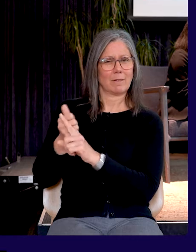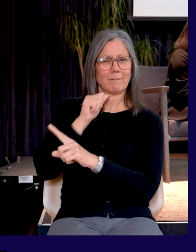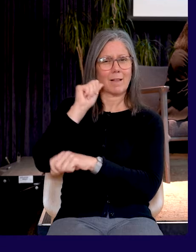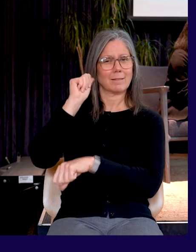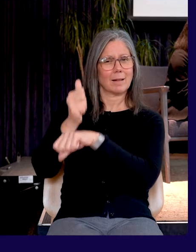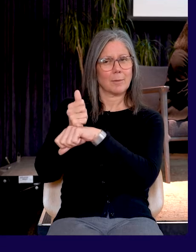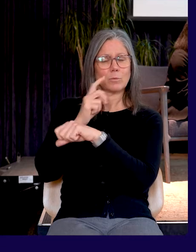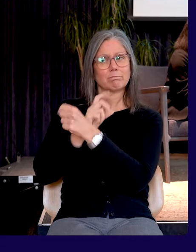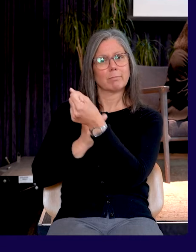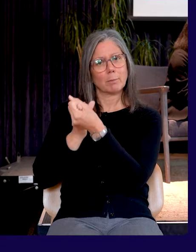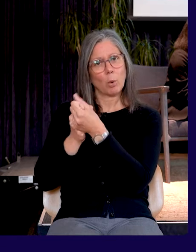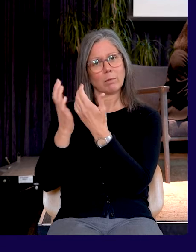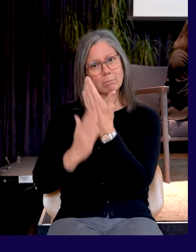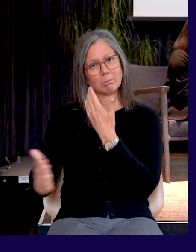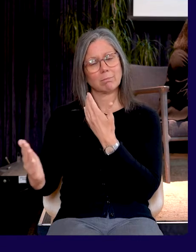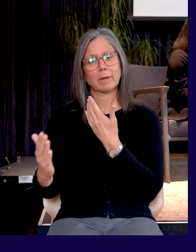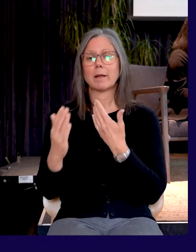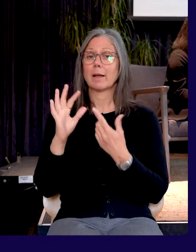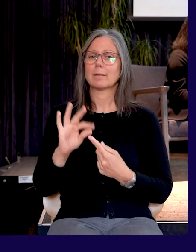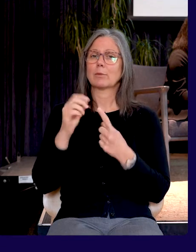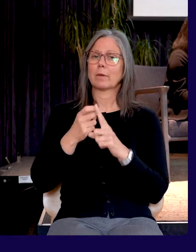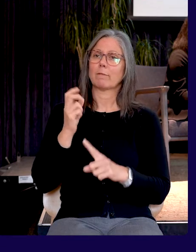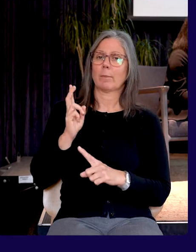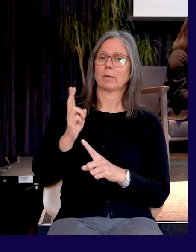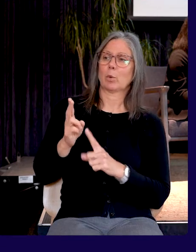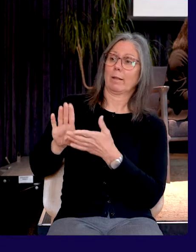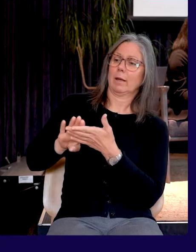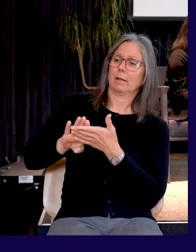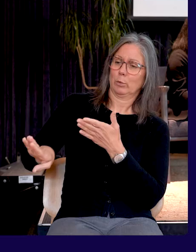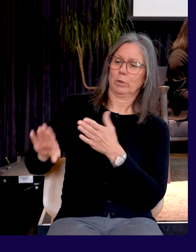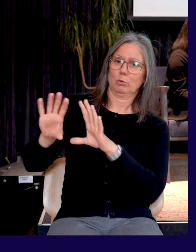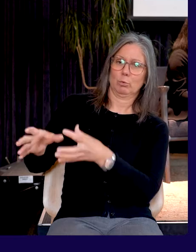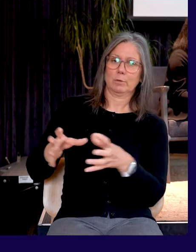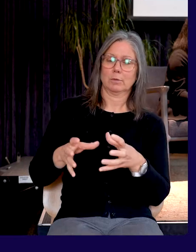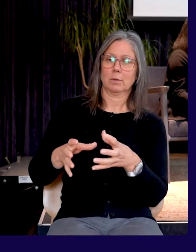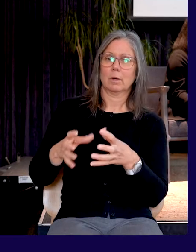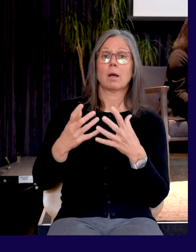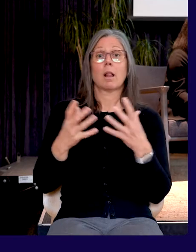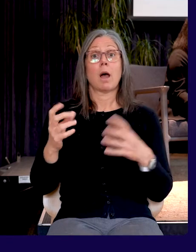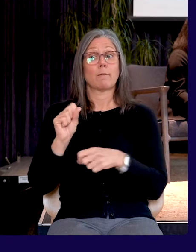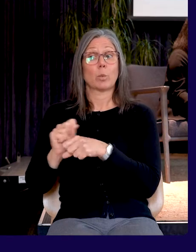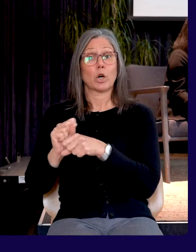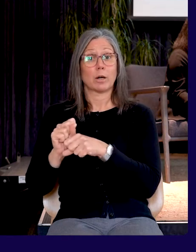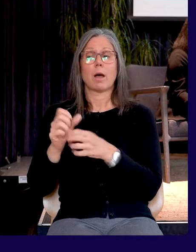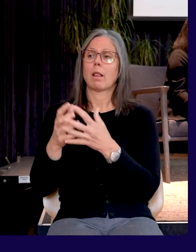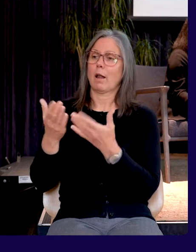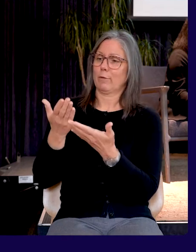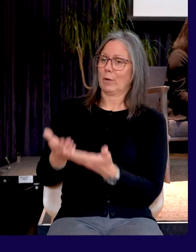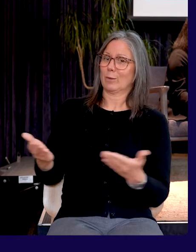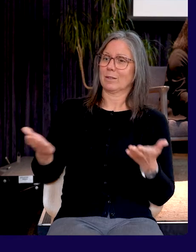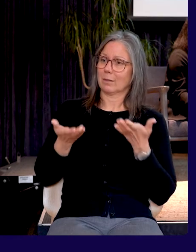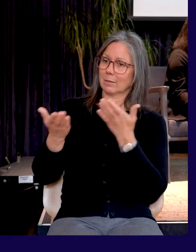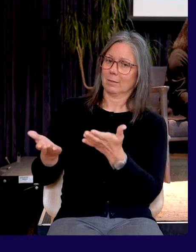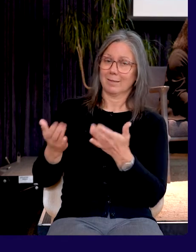up to support them, and especially from historically excluded groups. So there's a lot of work, and there have been a lot of resources that are coming